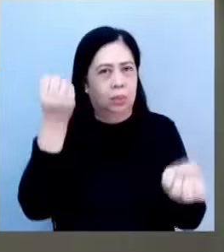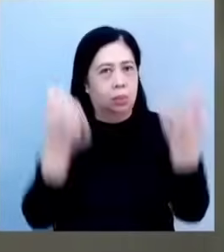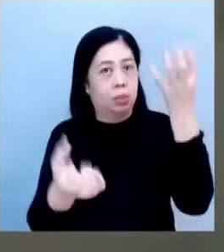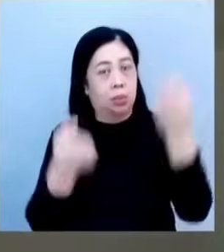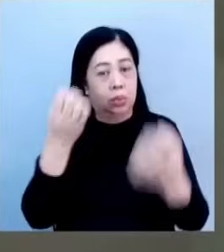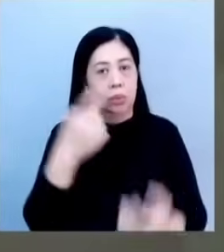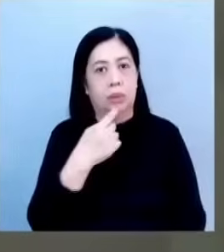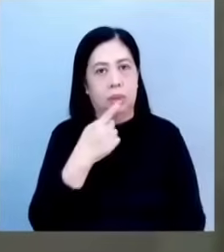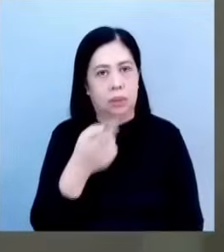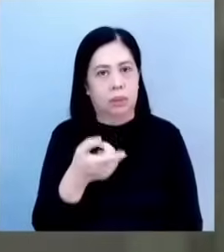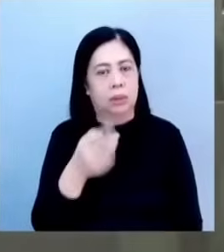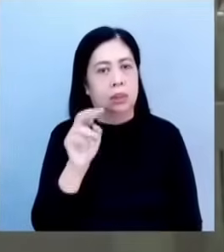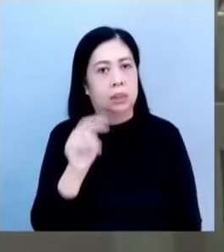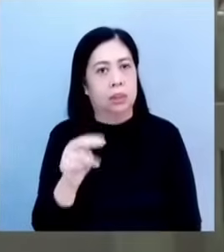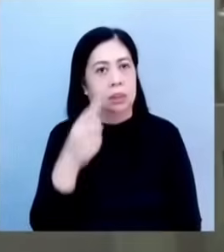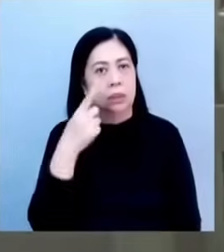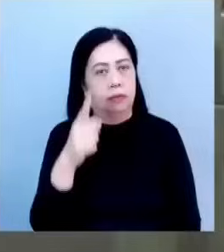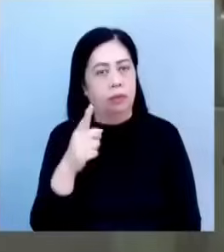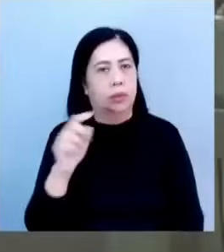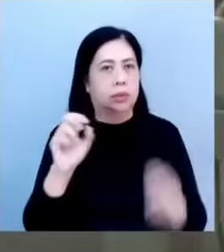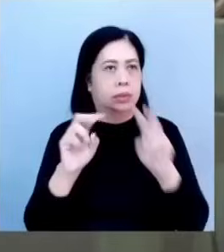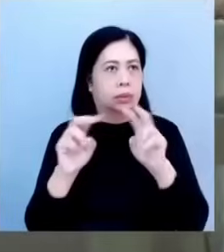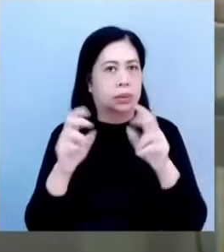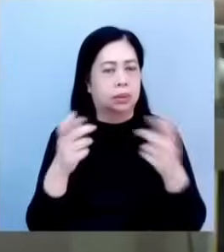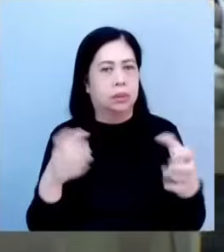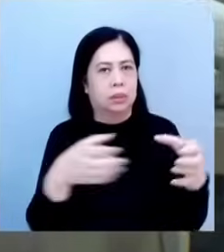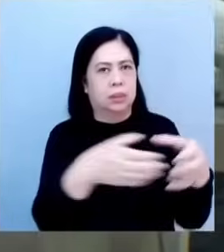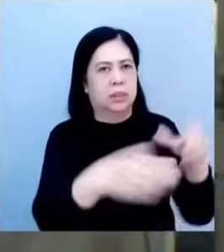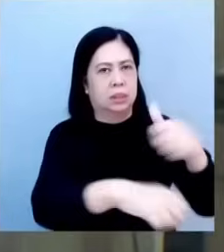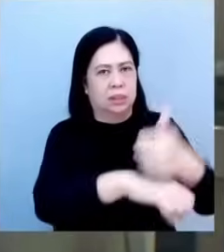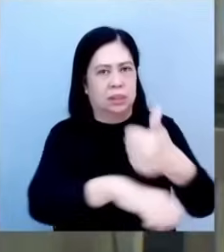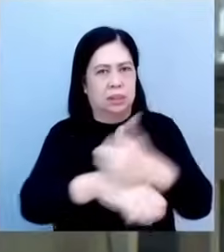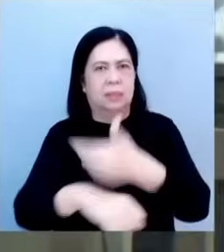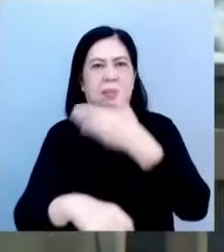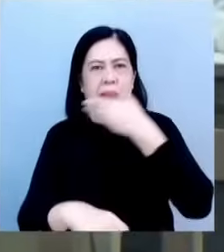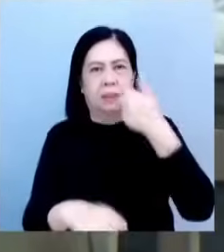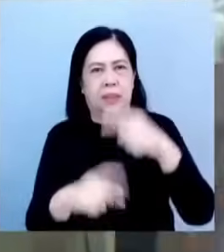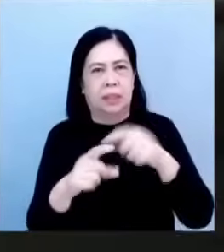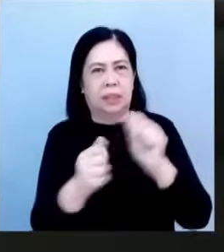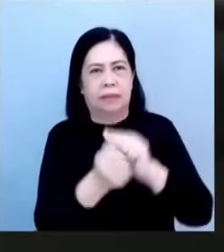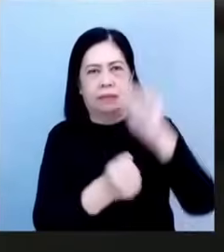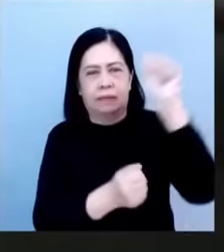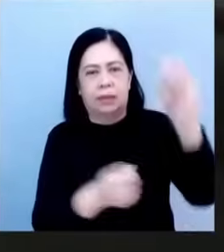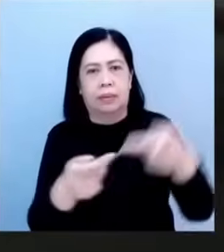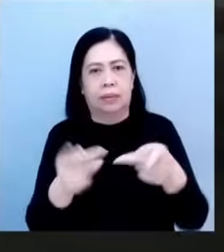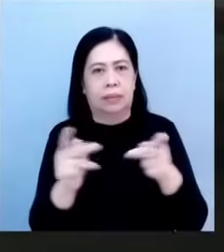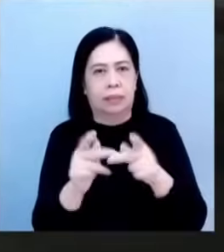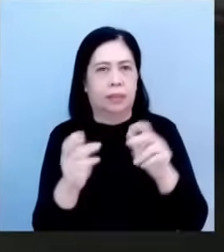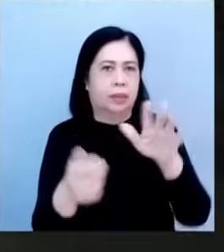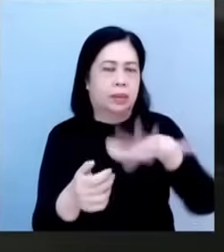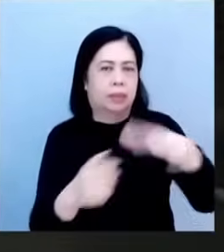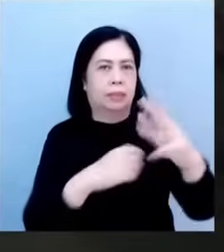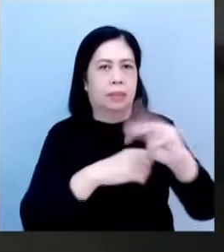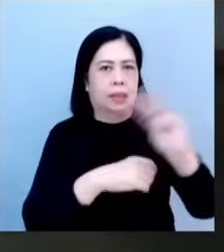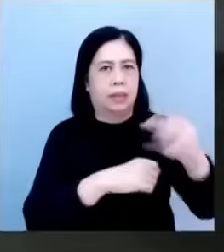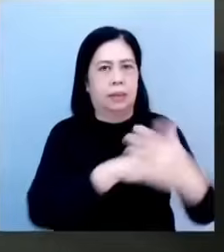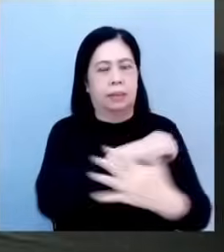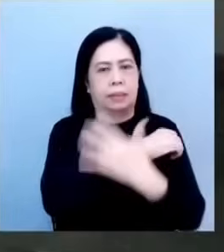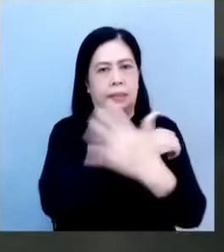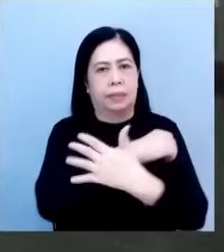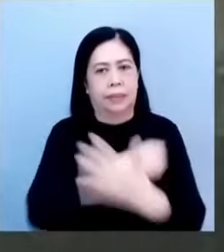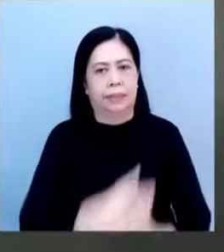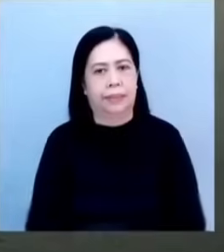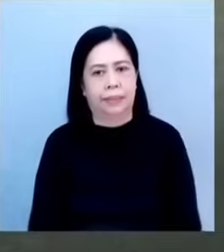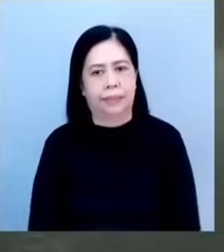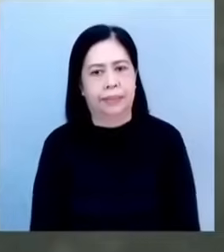stressed the need for designated fireworks display in isolated areas such as Manila Bay. Back to you, Stanley. All right,